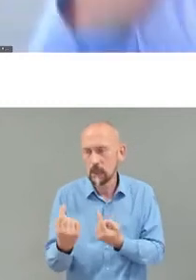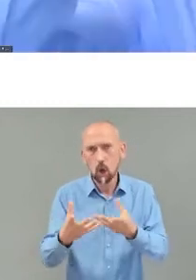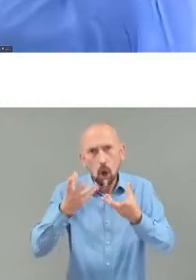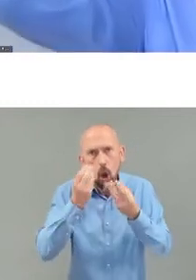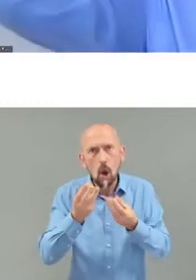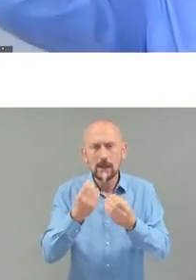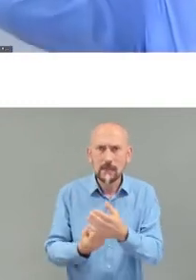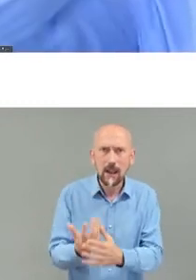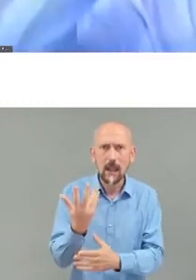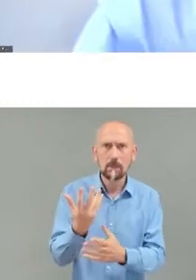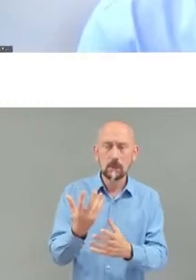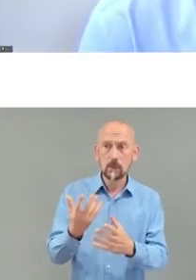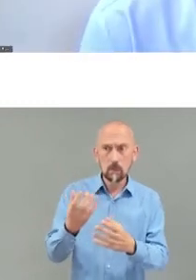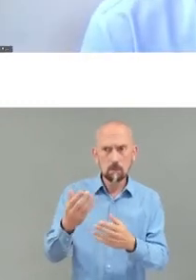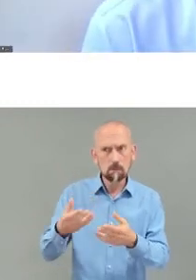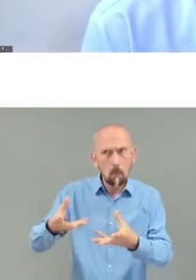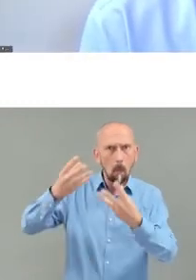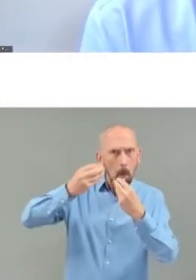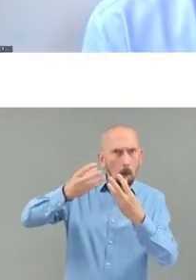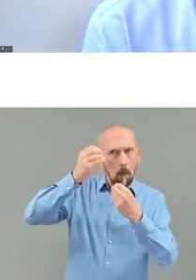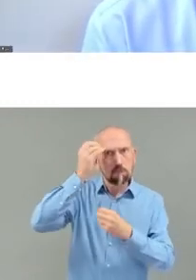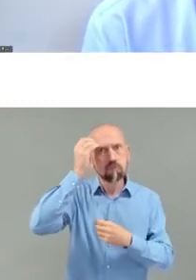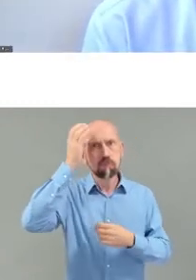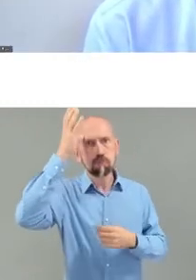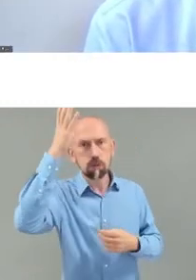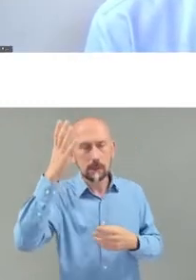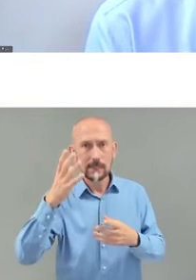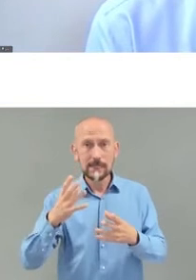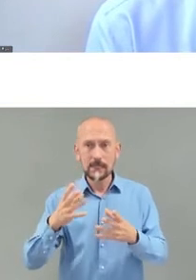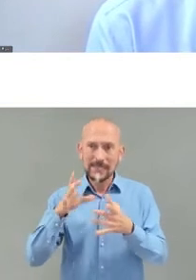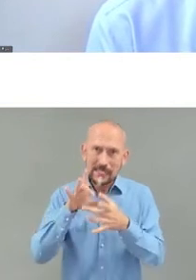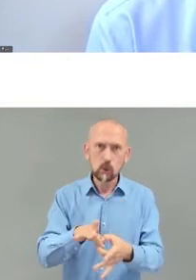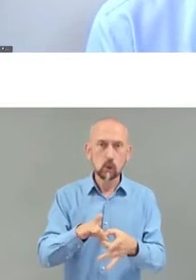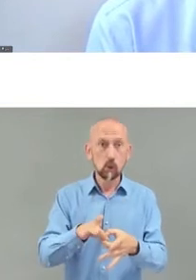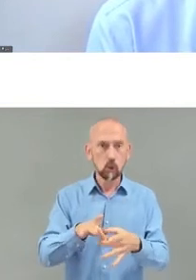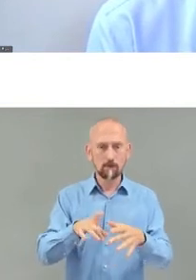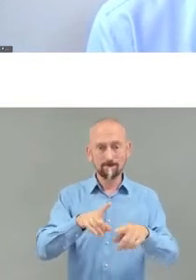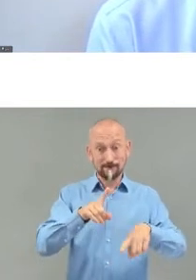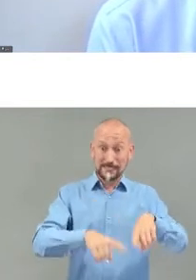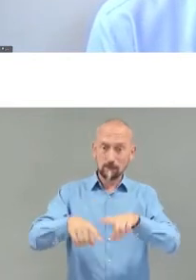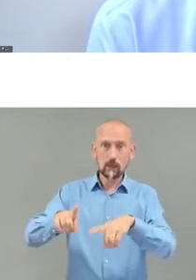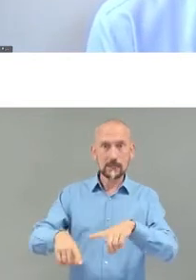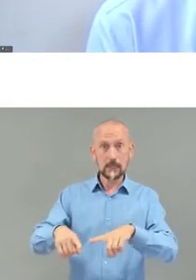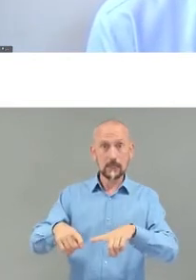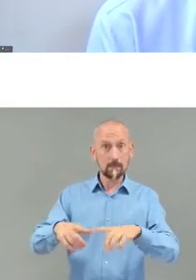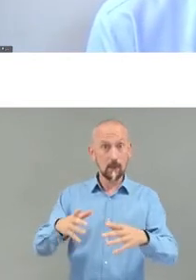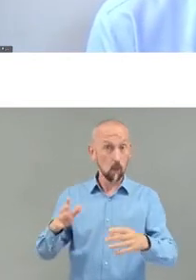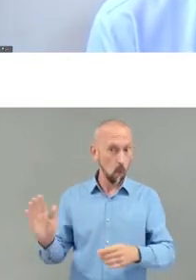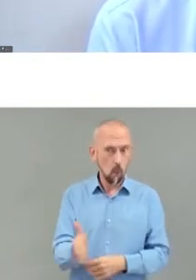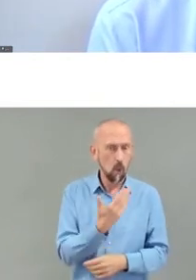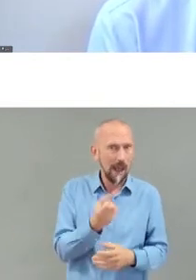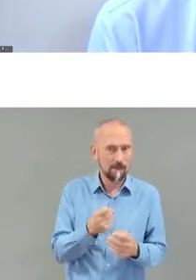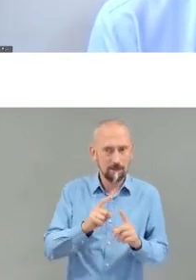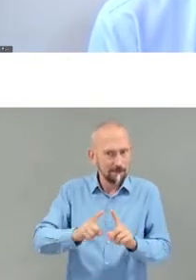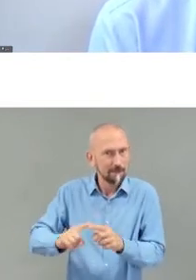increase their knowledge in a range of diversity that we all come with. And I think there's more